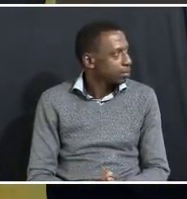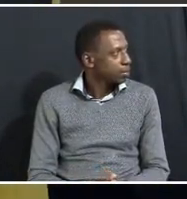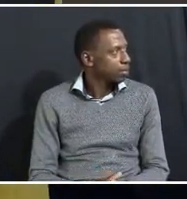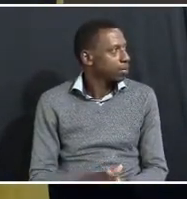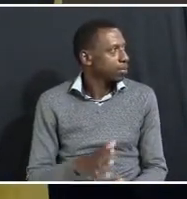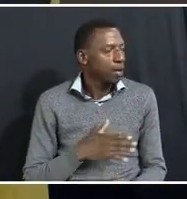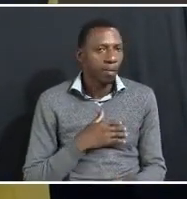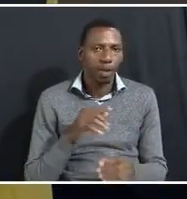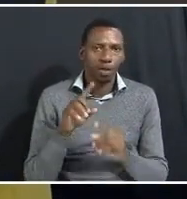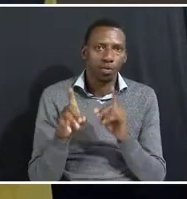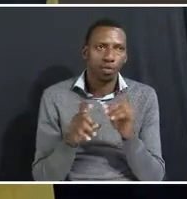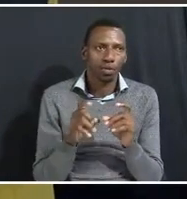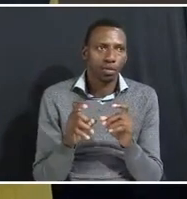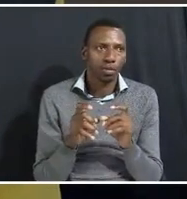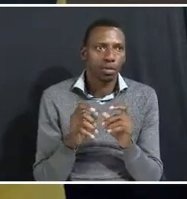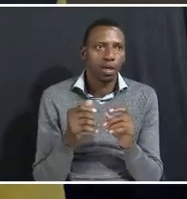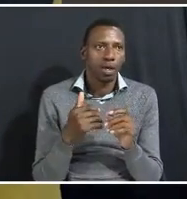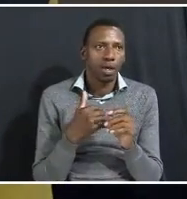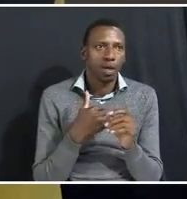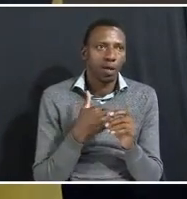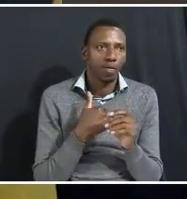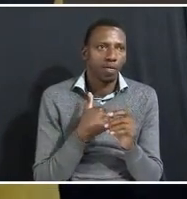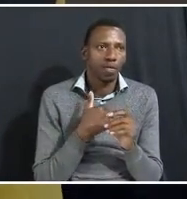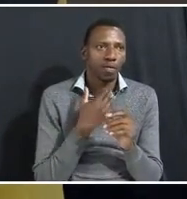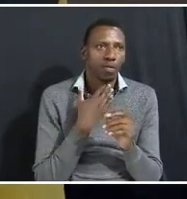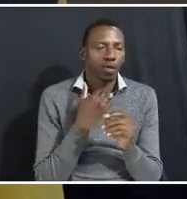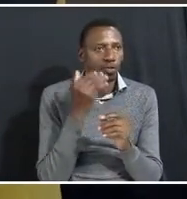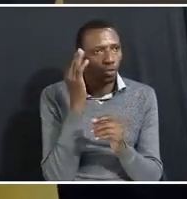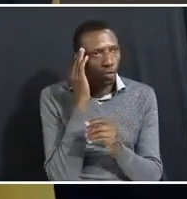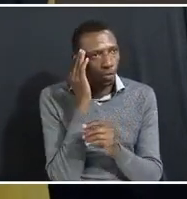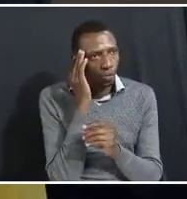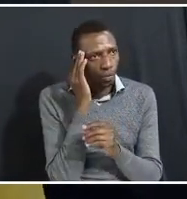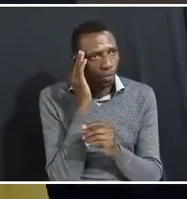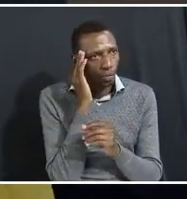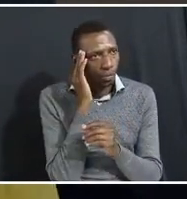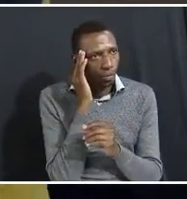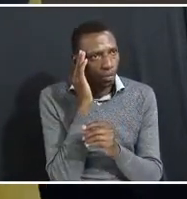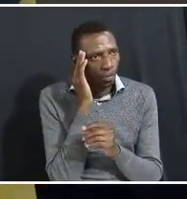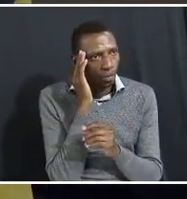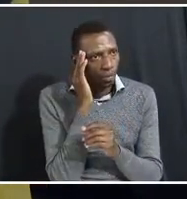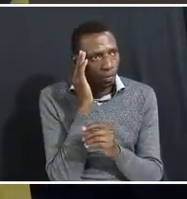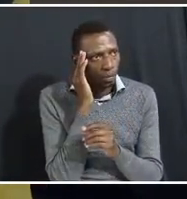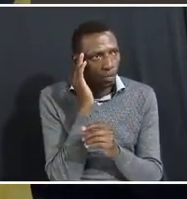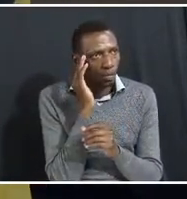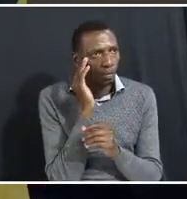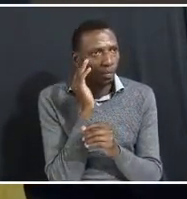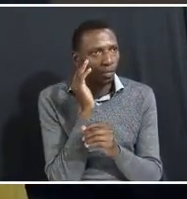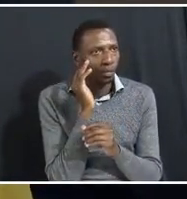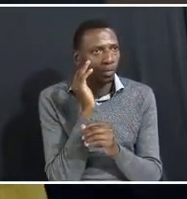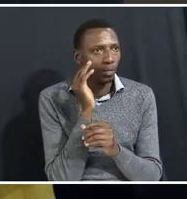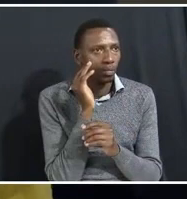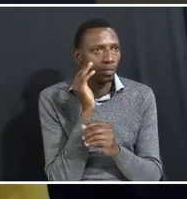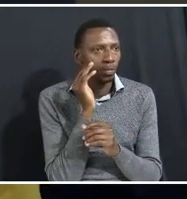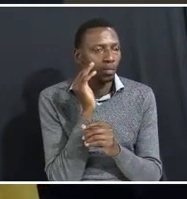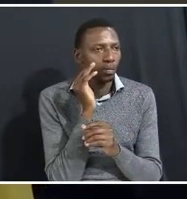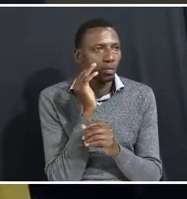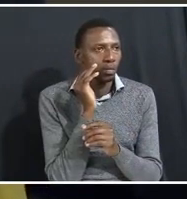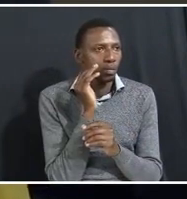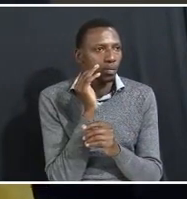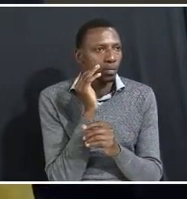ni acquisition. So nilikuwa nataka tu kujua kuwa tukiangalia